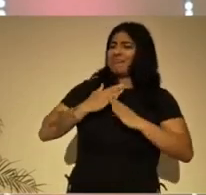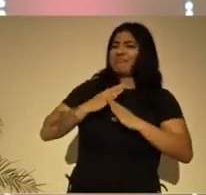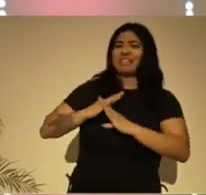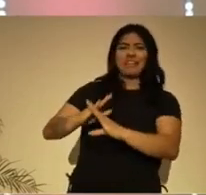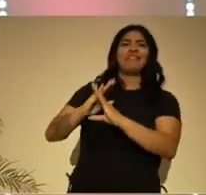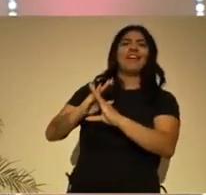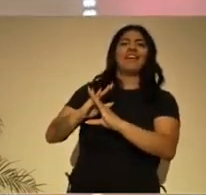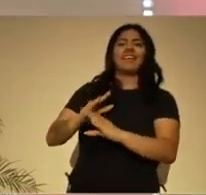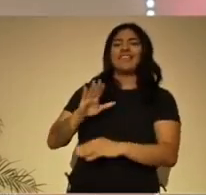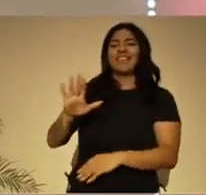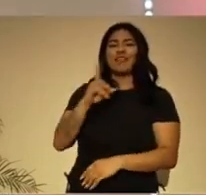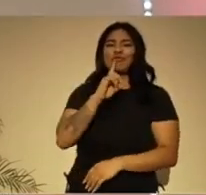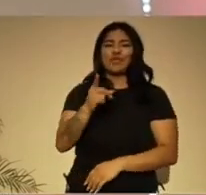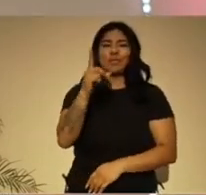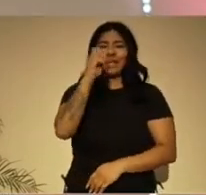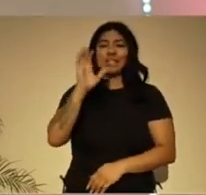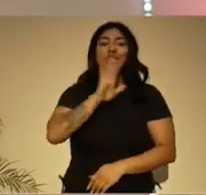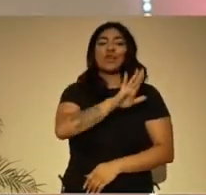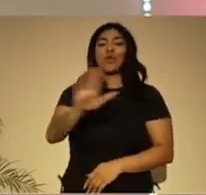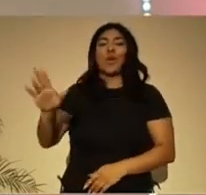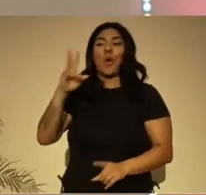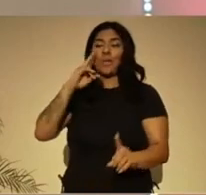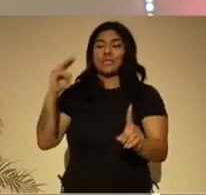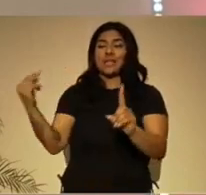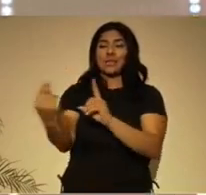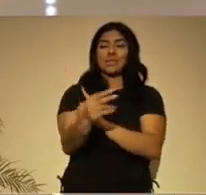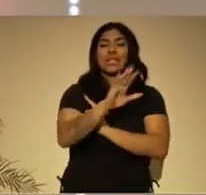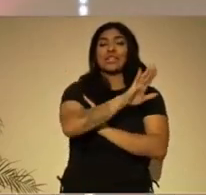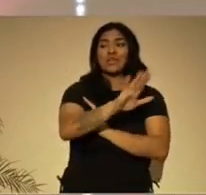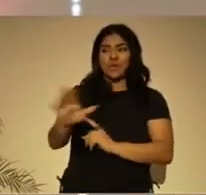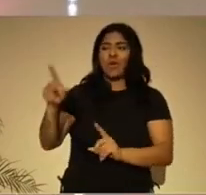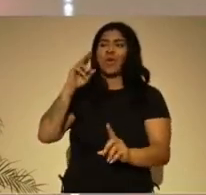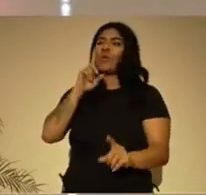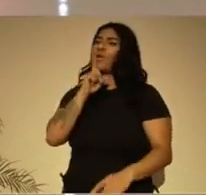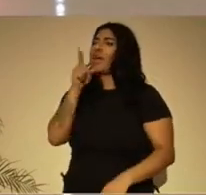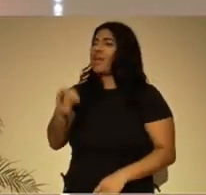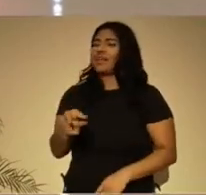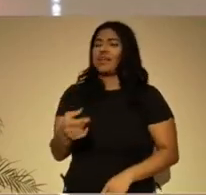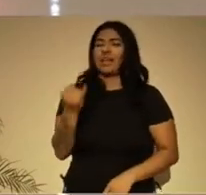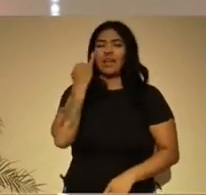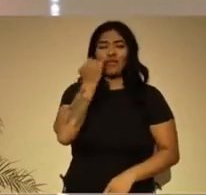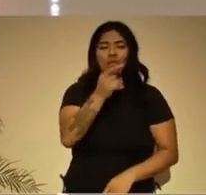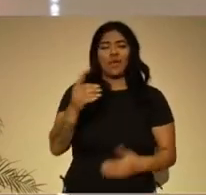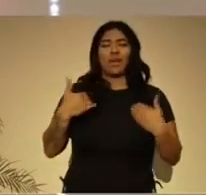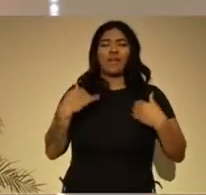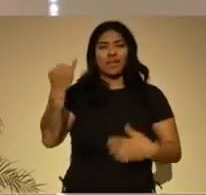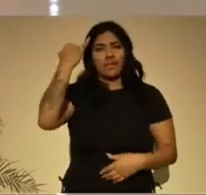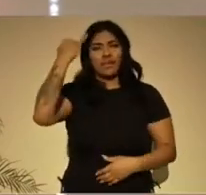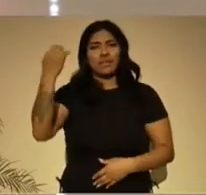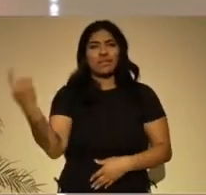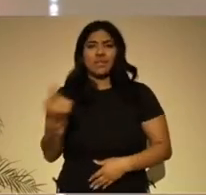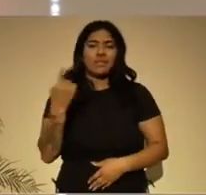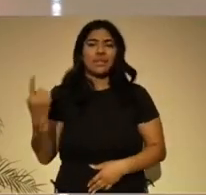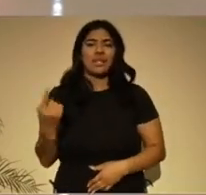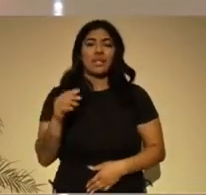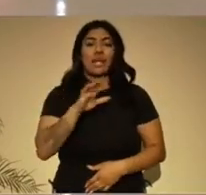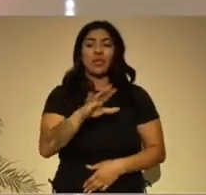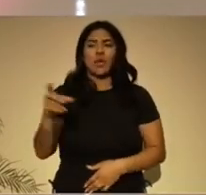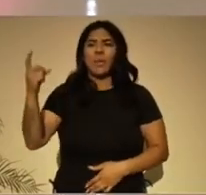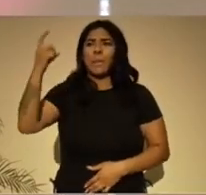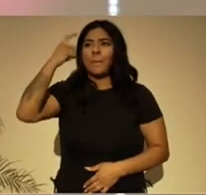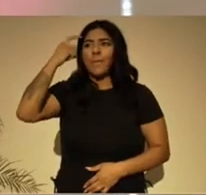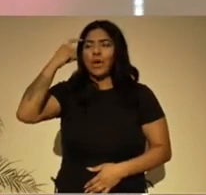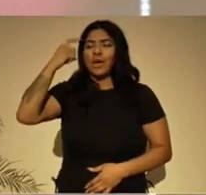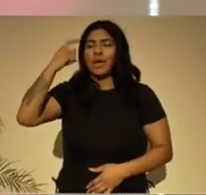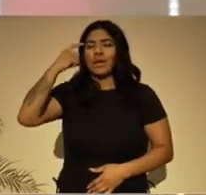much because your perception is your reality. And when you have the idea of something and your brain is convinced